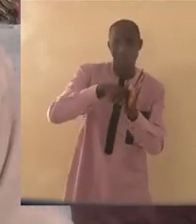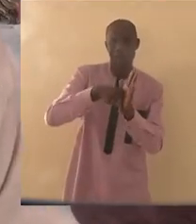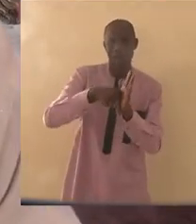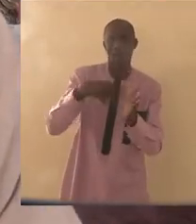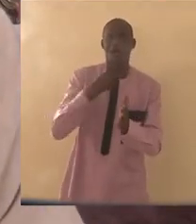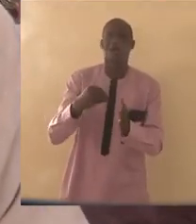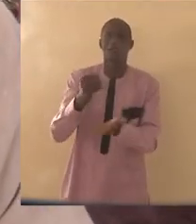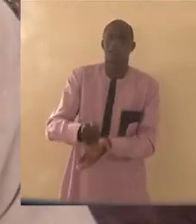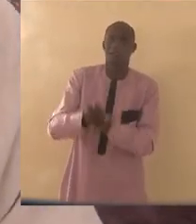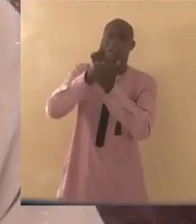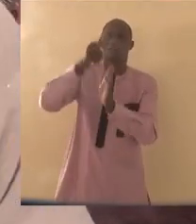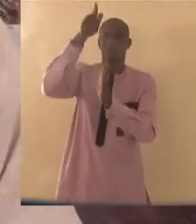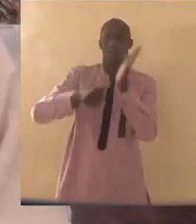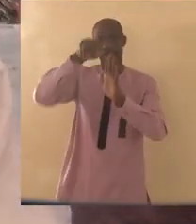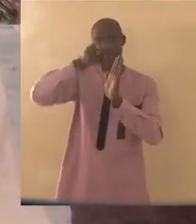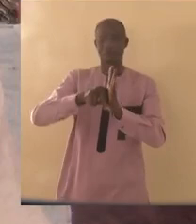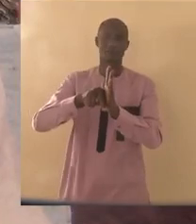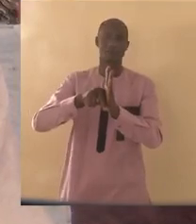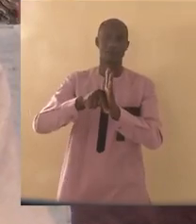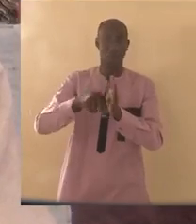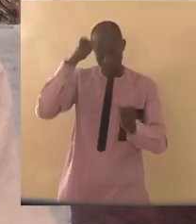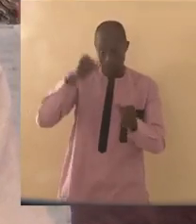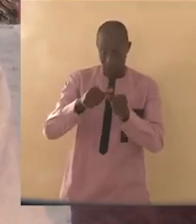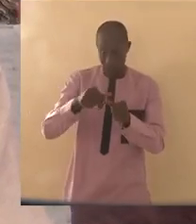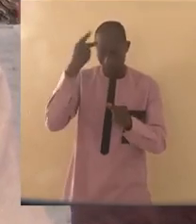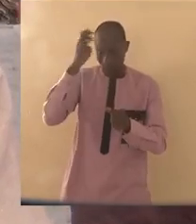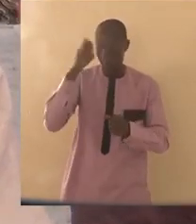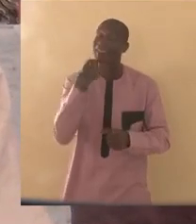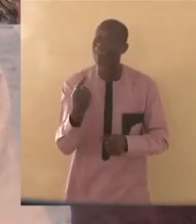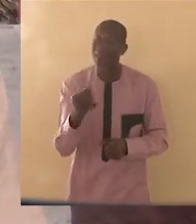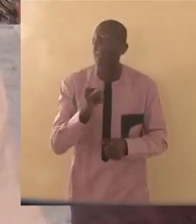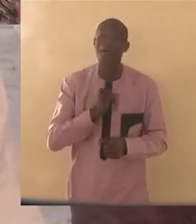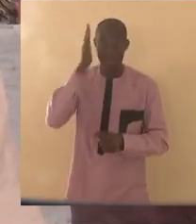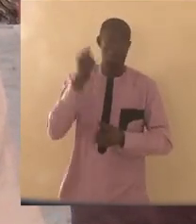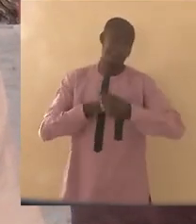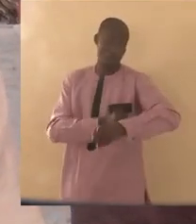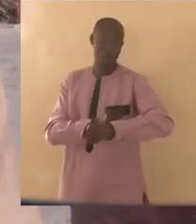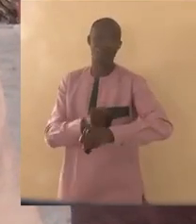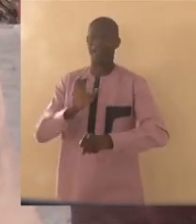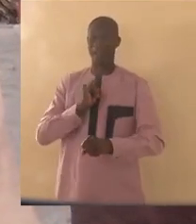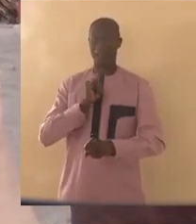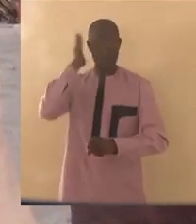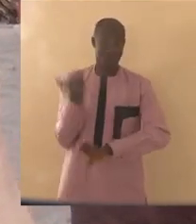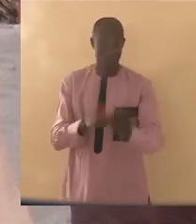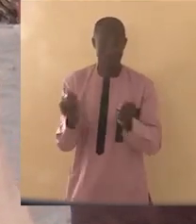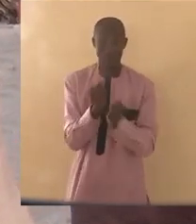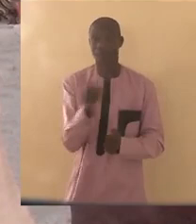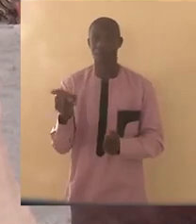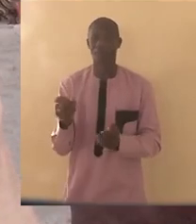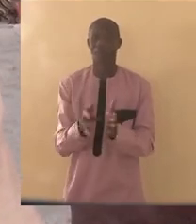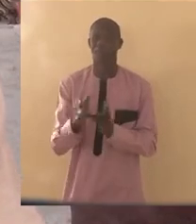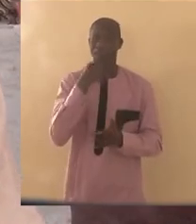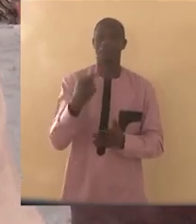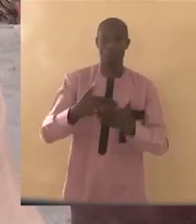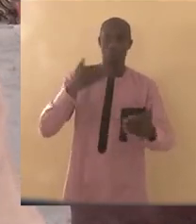and helplessness. You remember Peter saying, no, I will protect you. I will die with you.